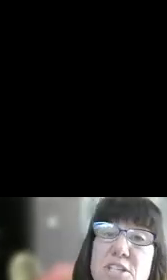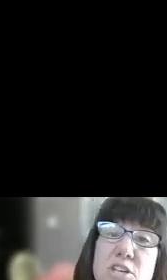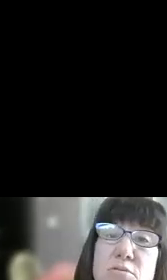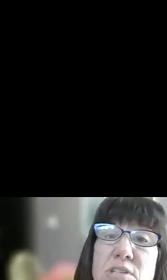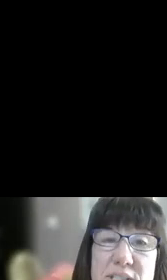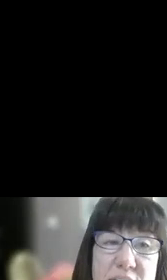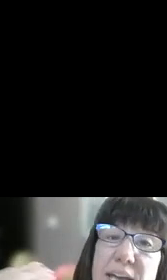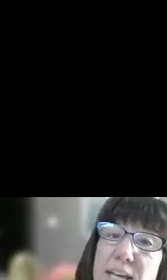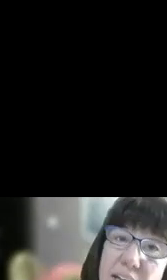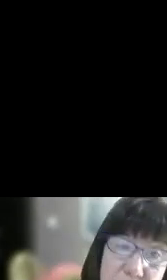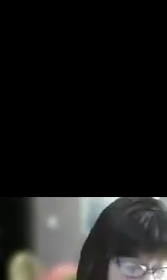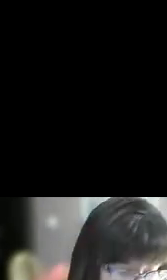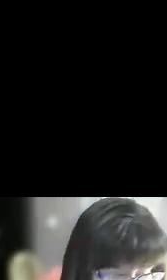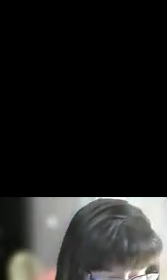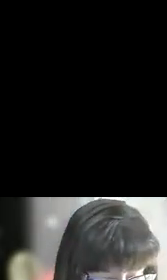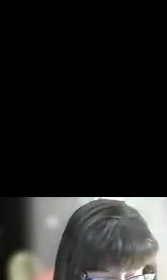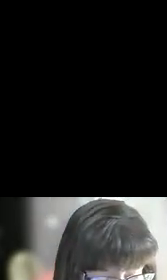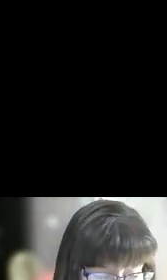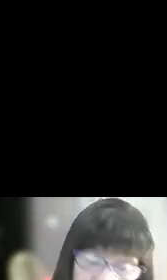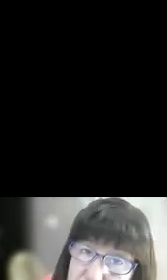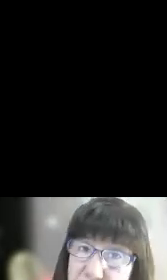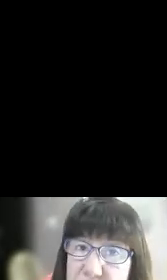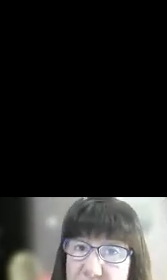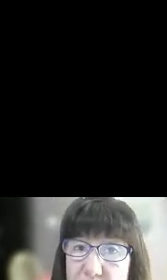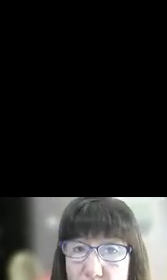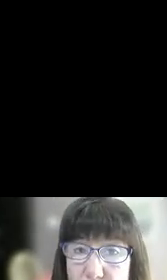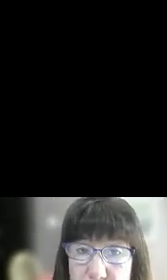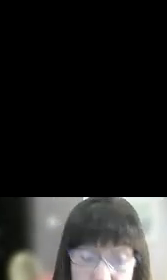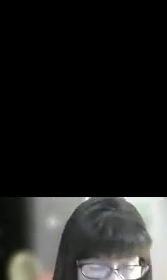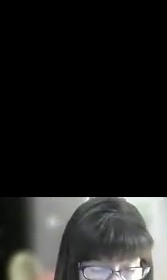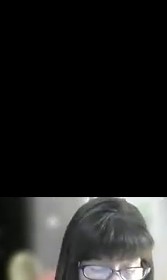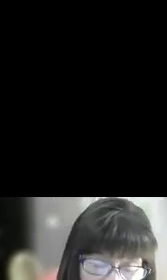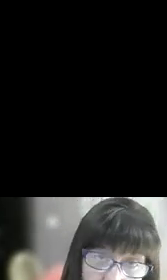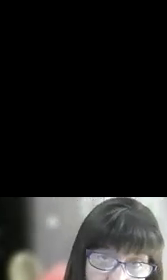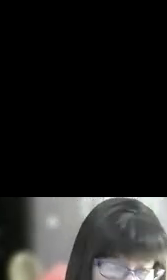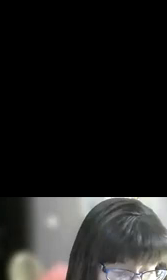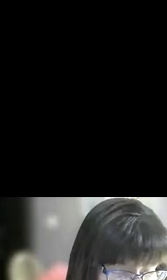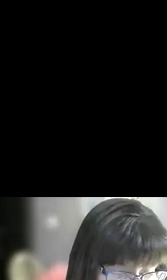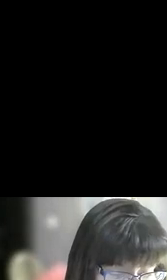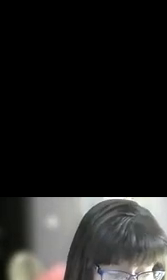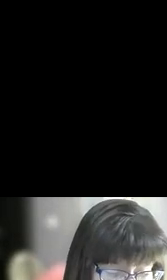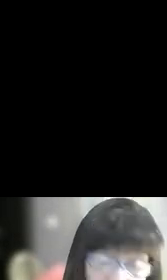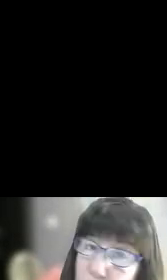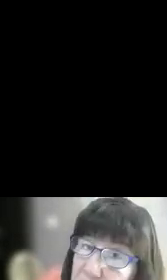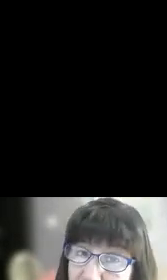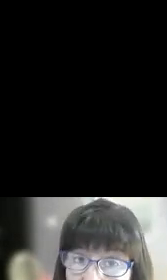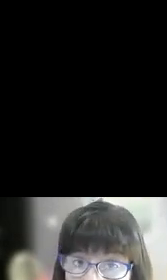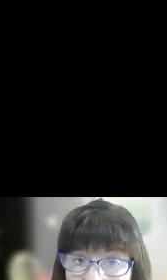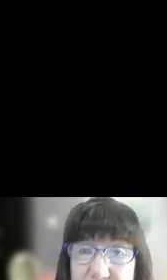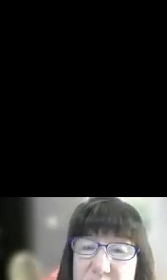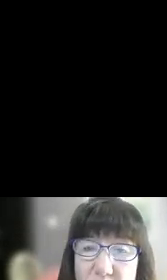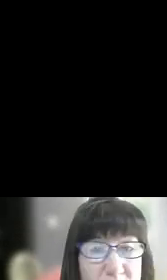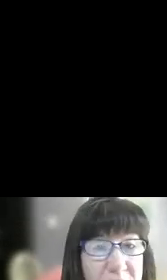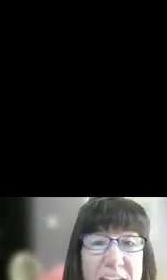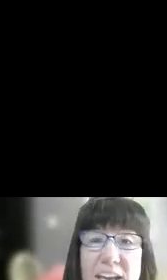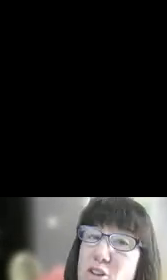That's up to you to decide and to reach out. It's up to you to stay on top of your degree throughout your degree. Now we're here to help,